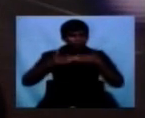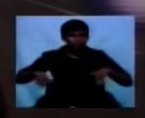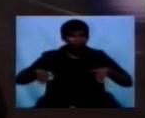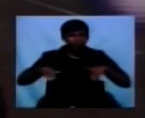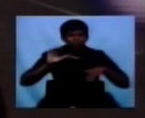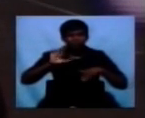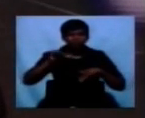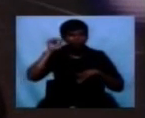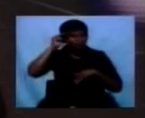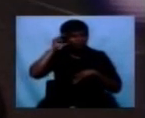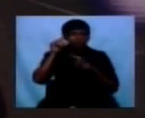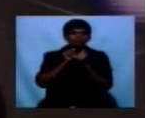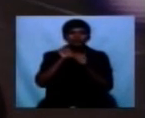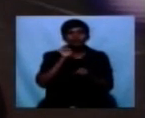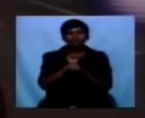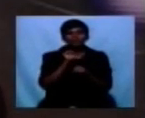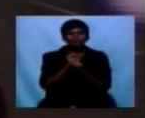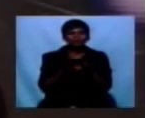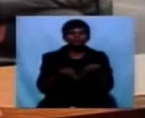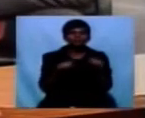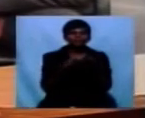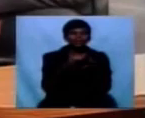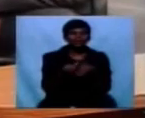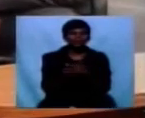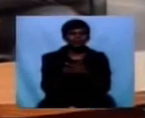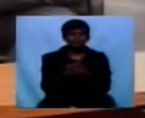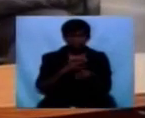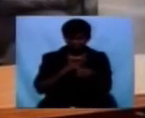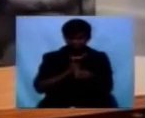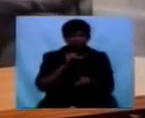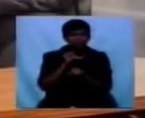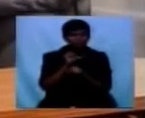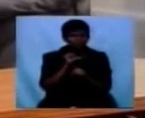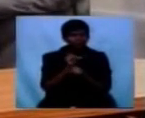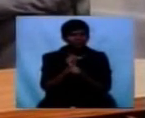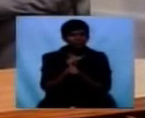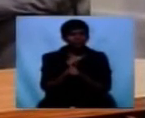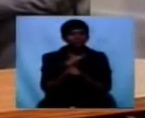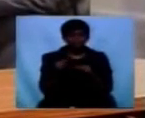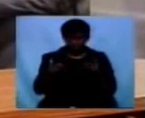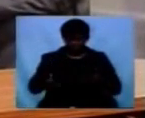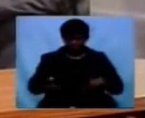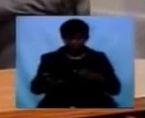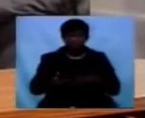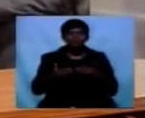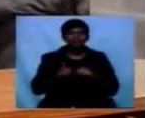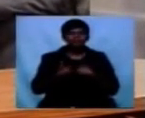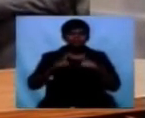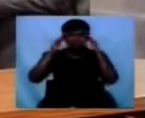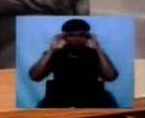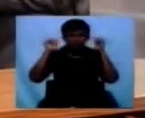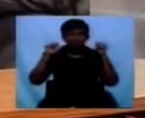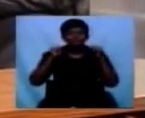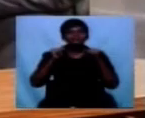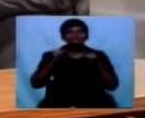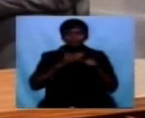your ministry and Minister of Works and Supply? I served in the Ministry of Works and Supply, and I must be very grateful to His Excellency the President that